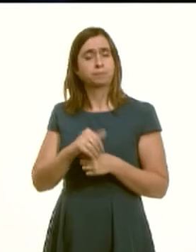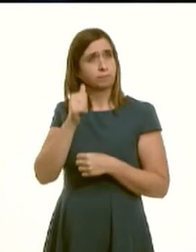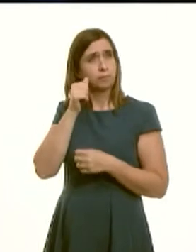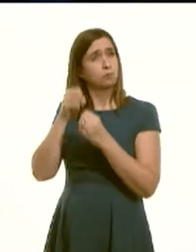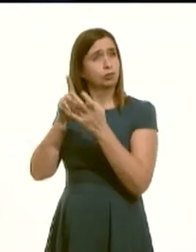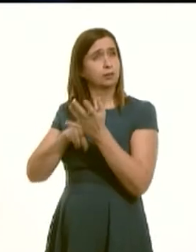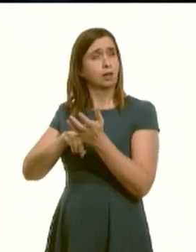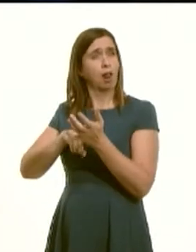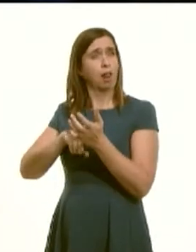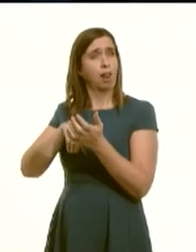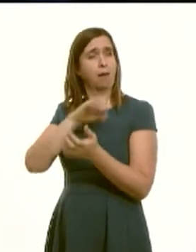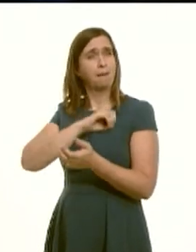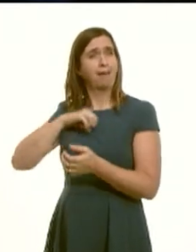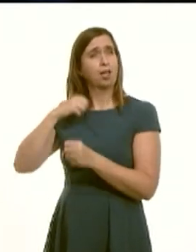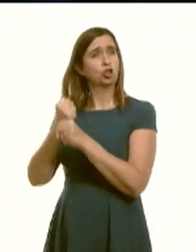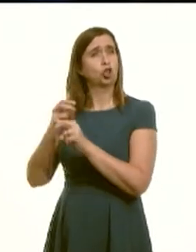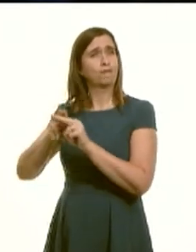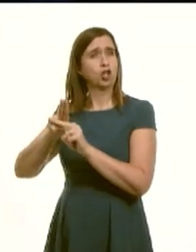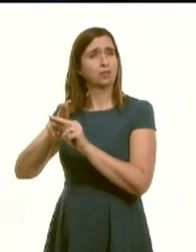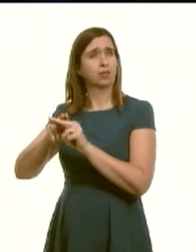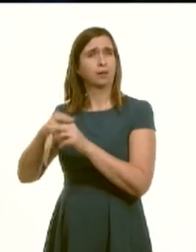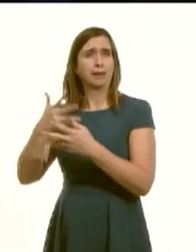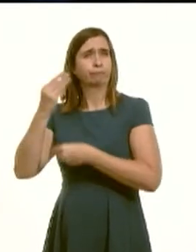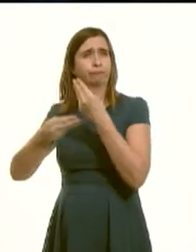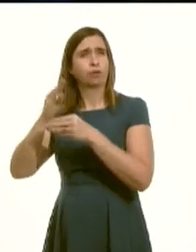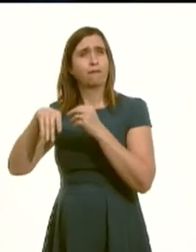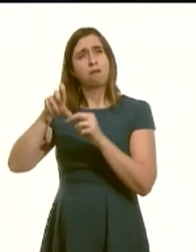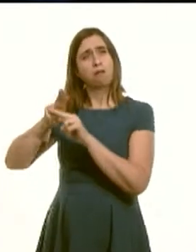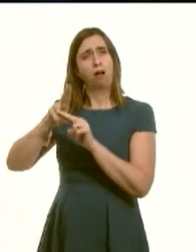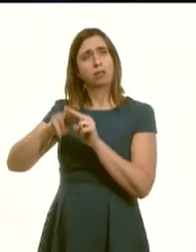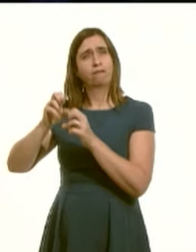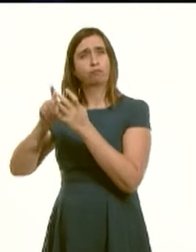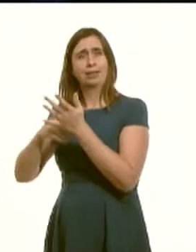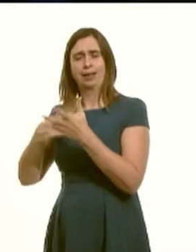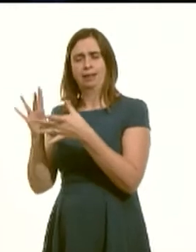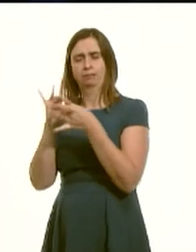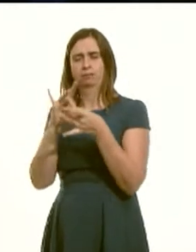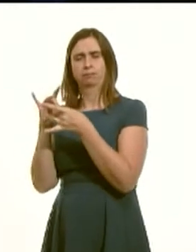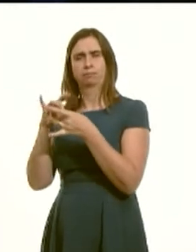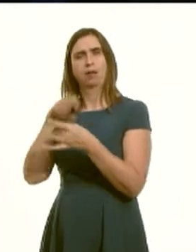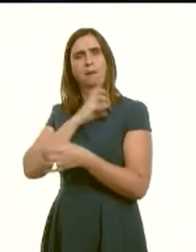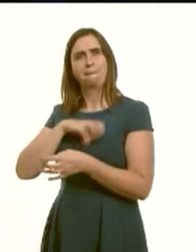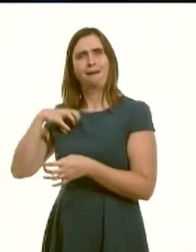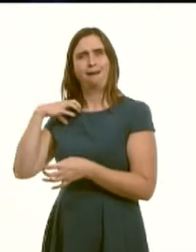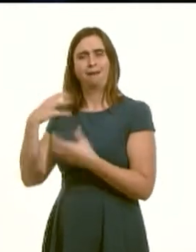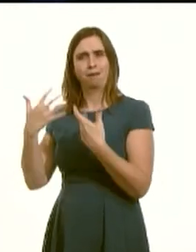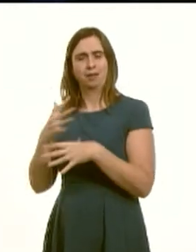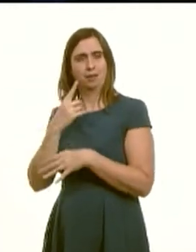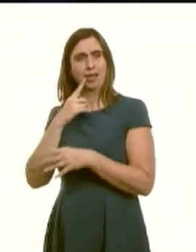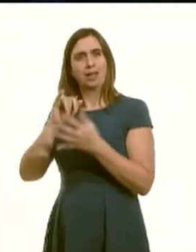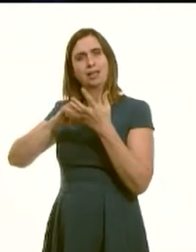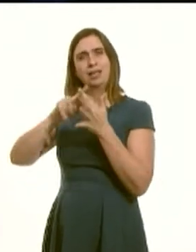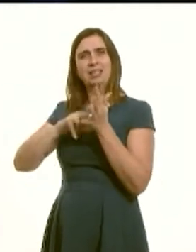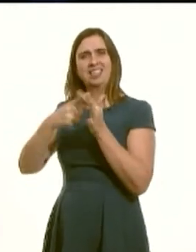the Bristol Mayor, George Ferguson, about Cardiff and the Bristol regions needing to work together. The Mayor suggested the creation of a seven region